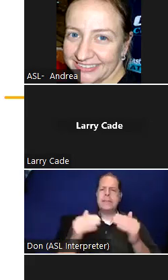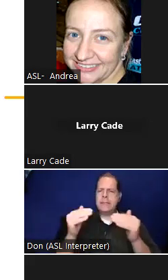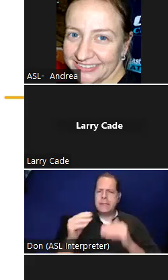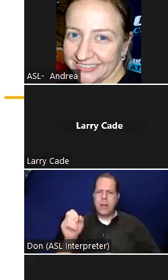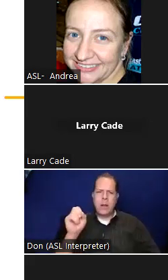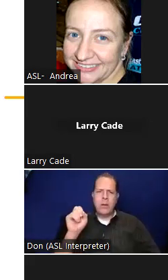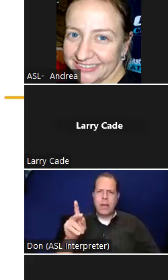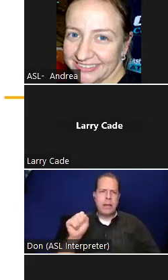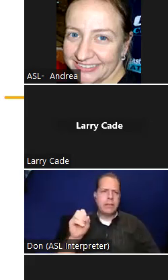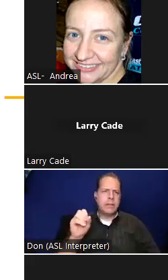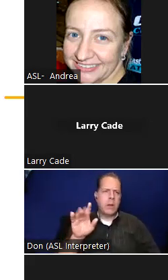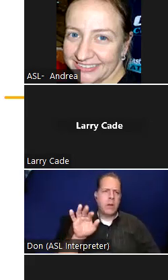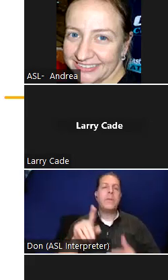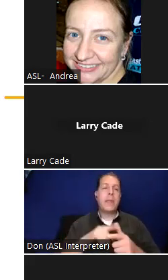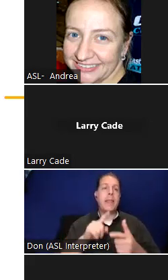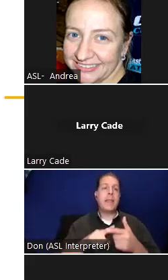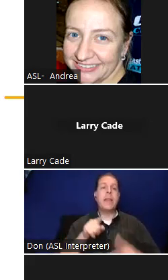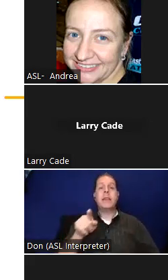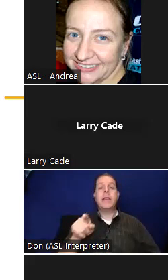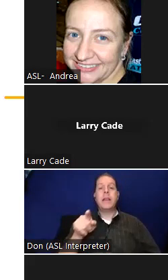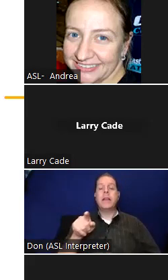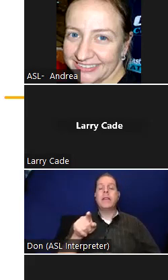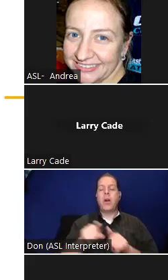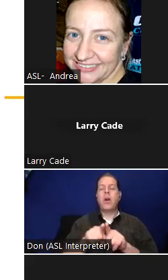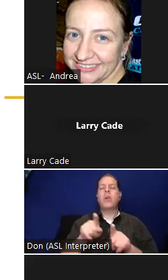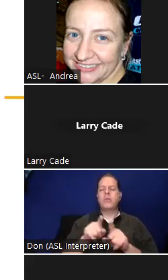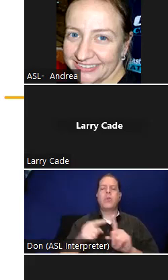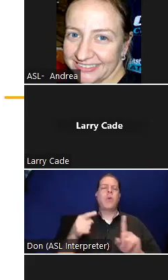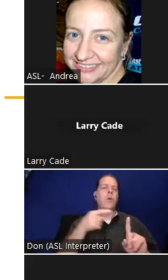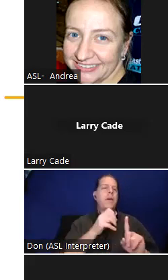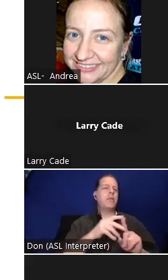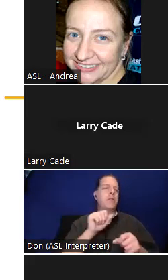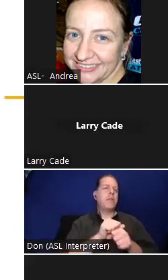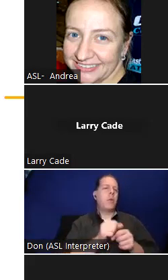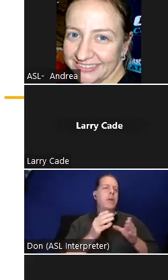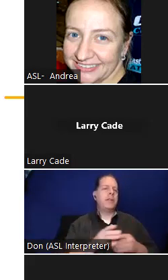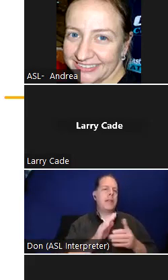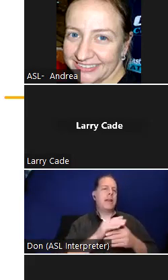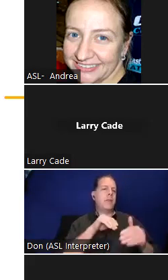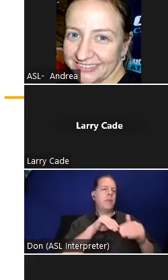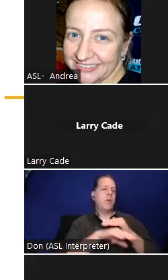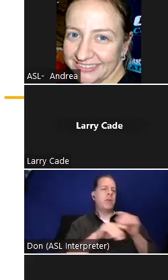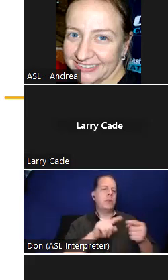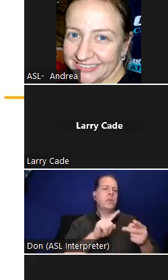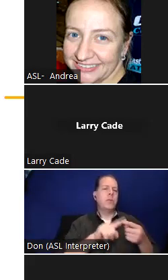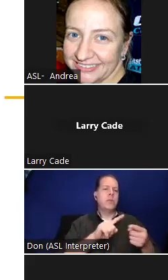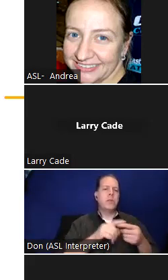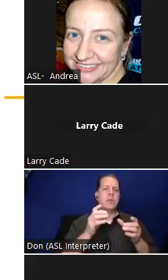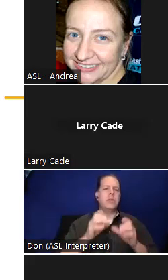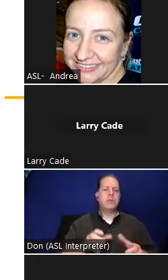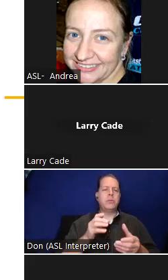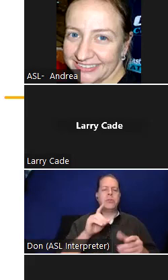Okay, and then this is an important call out, again, going back to those employees who enroll in the consumer directed health plan with